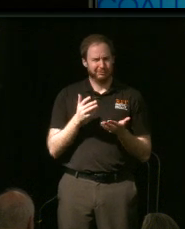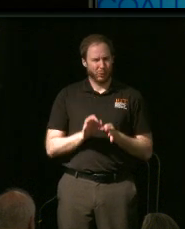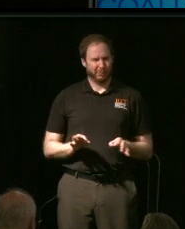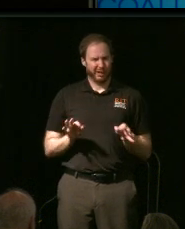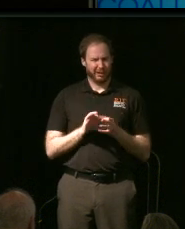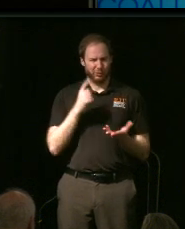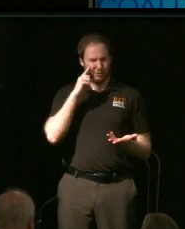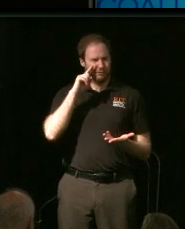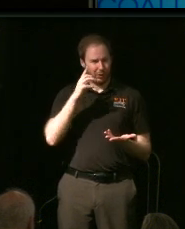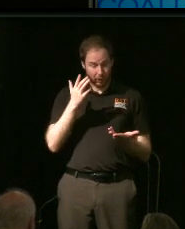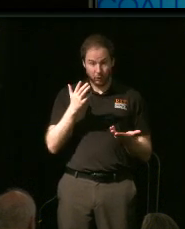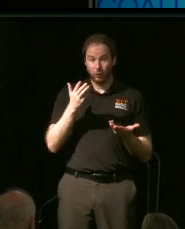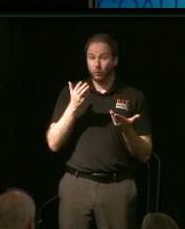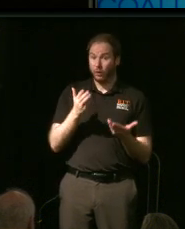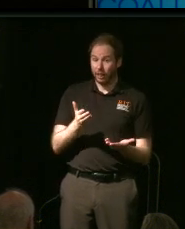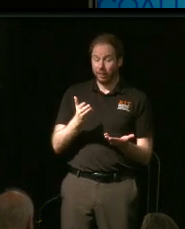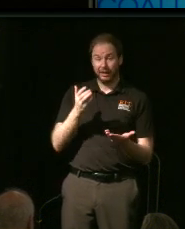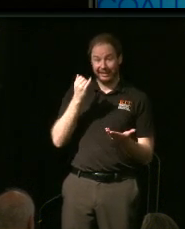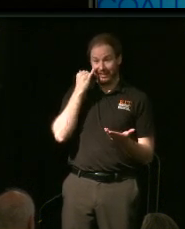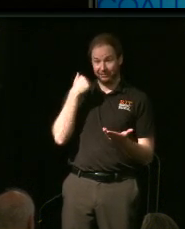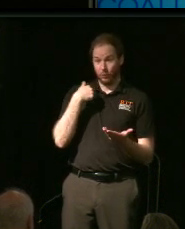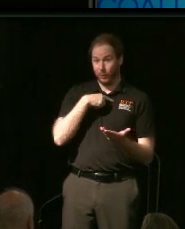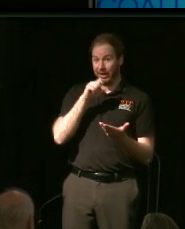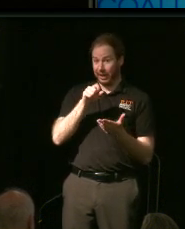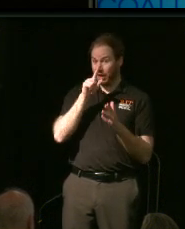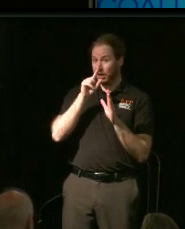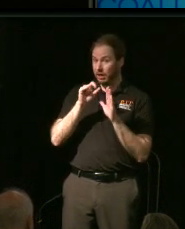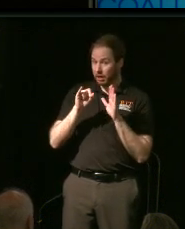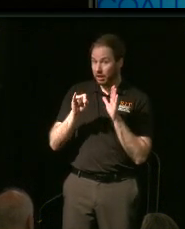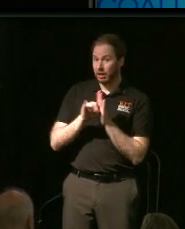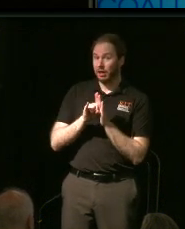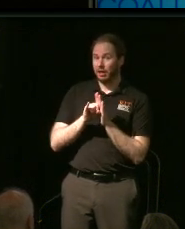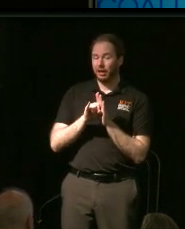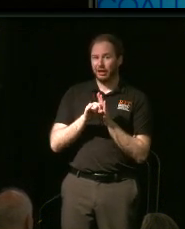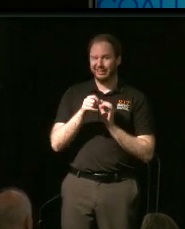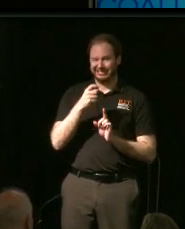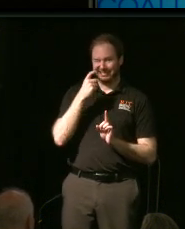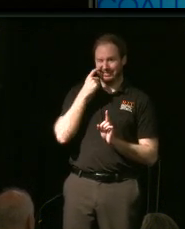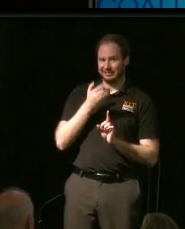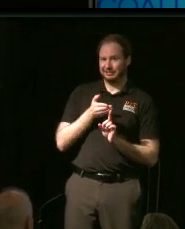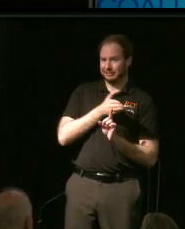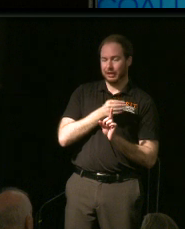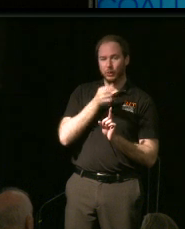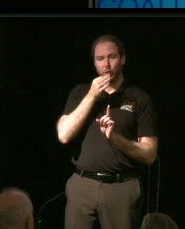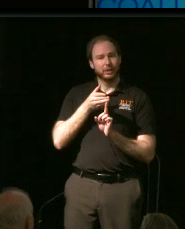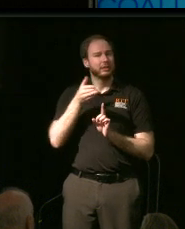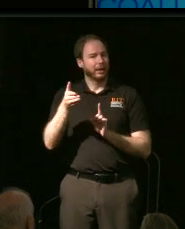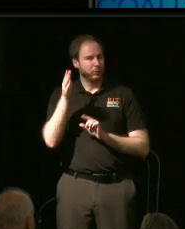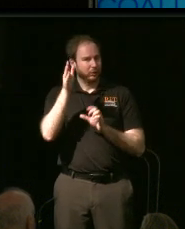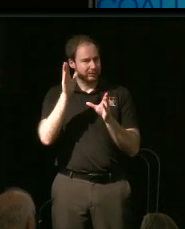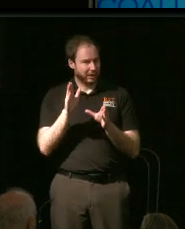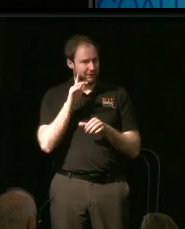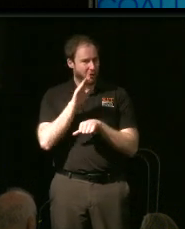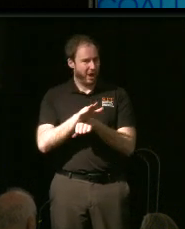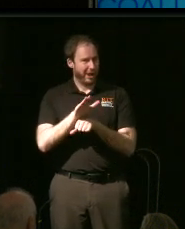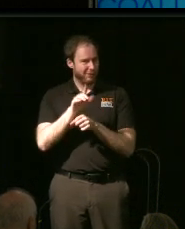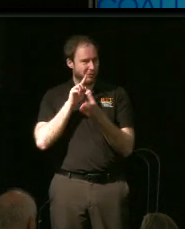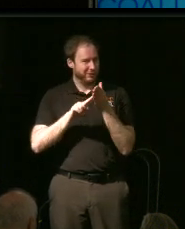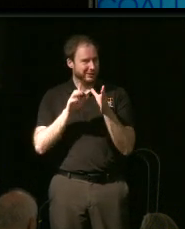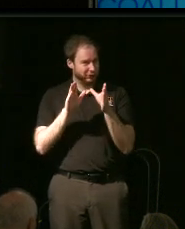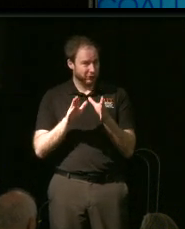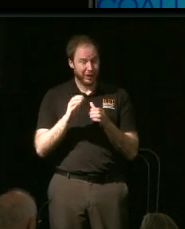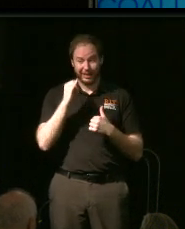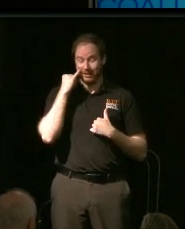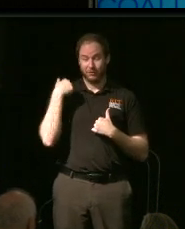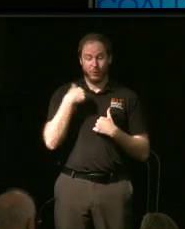Well, it matters because, as Dr. Lentz outlined, and as Dr. Holt coming behind me will also talk about in the afternoon, researchers, if